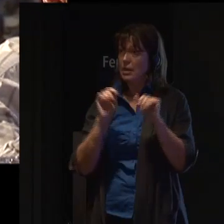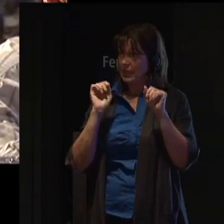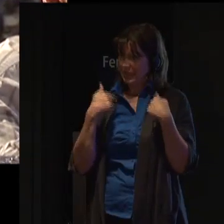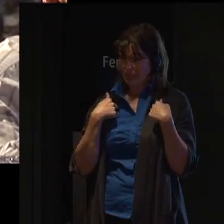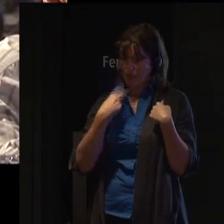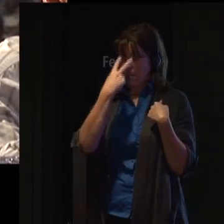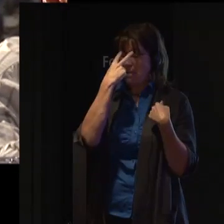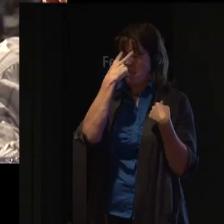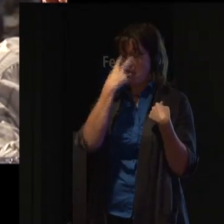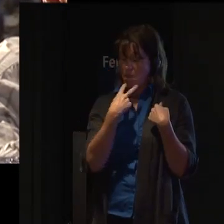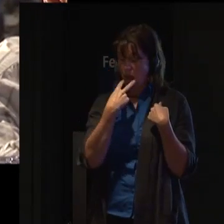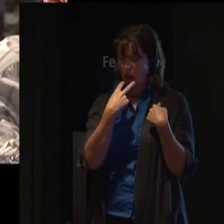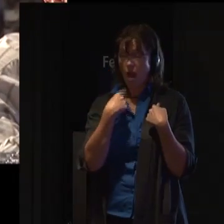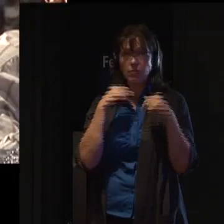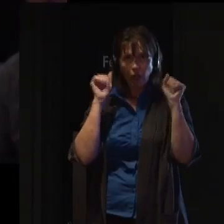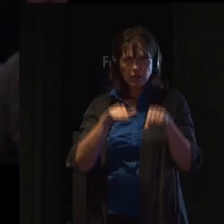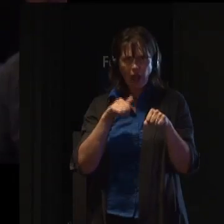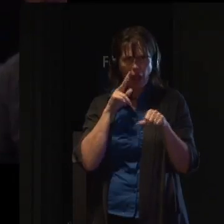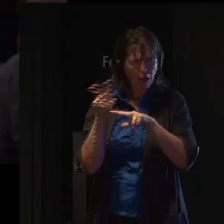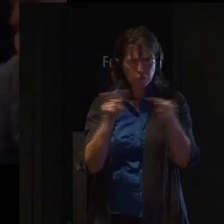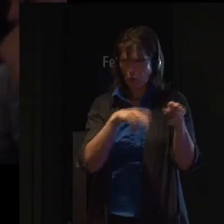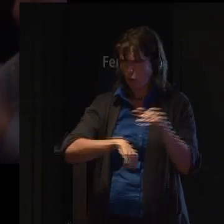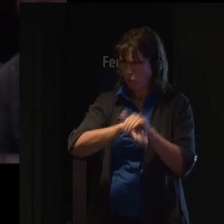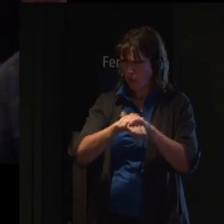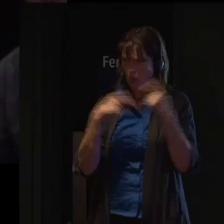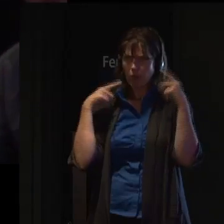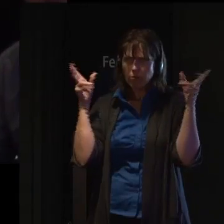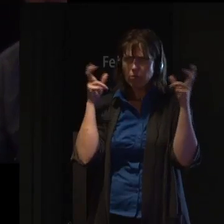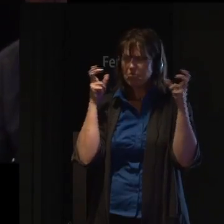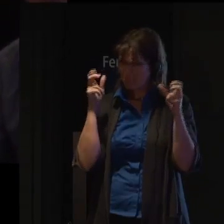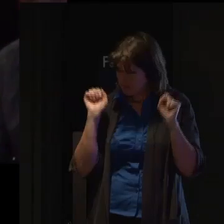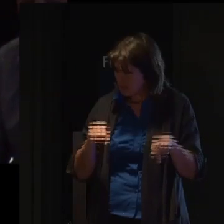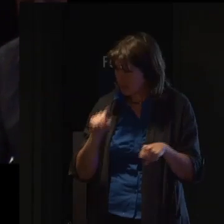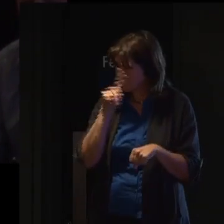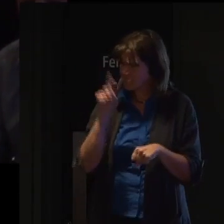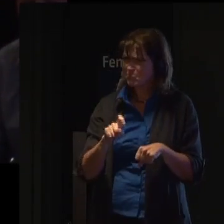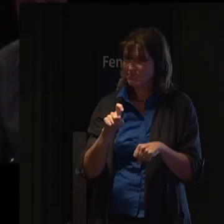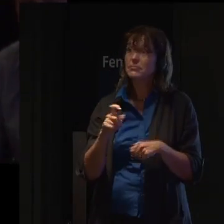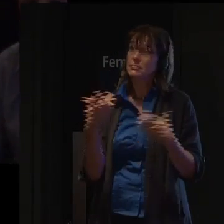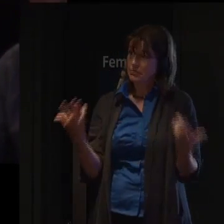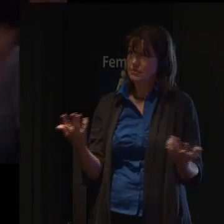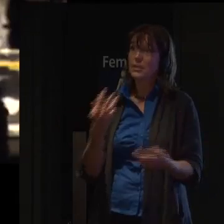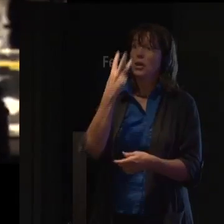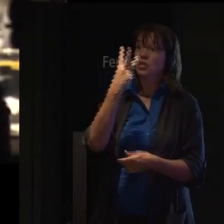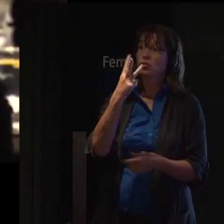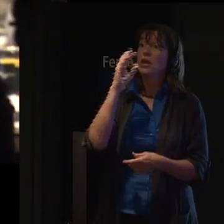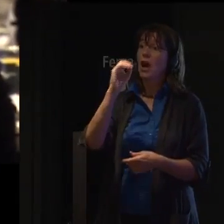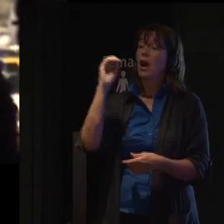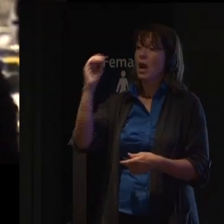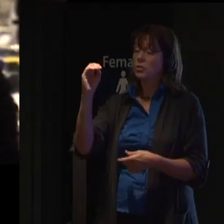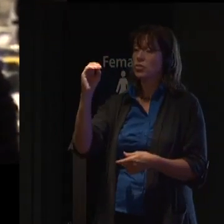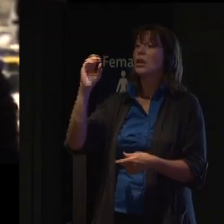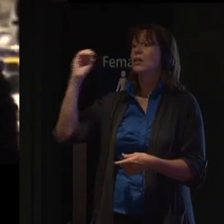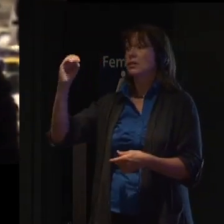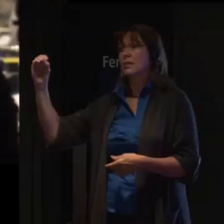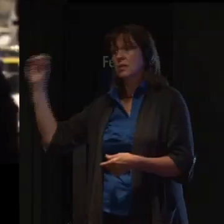football just with your ears? If you were one of at least 300,000 Austrians, being